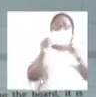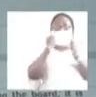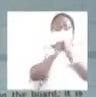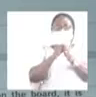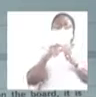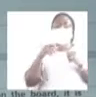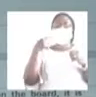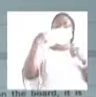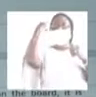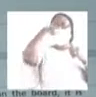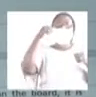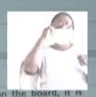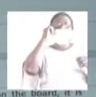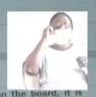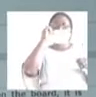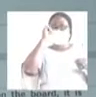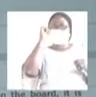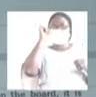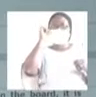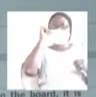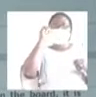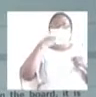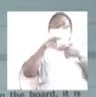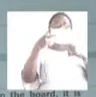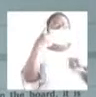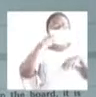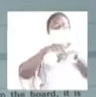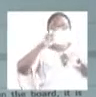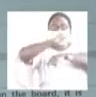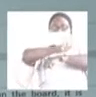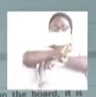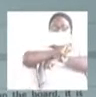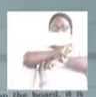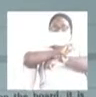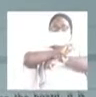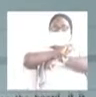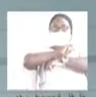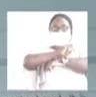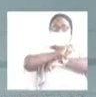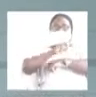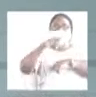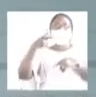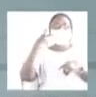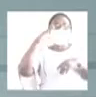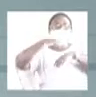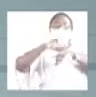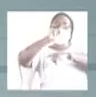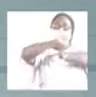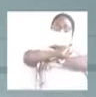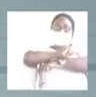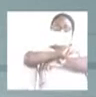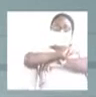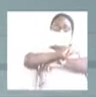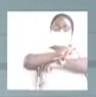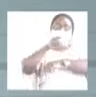it is assumed that there are 3 consumers in this particular market. Like the